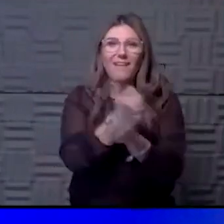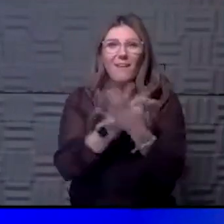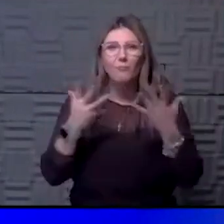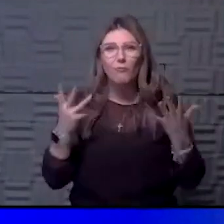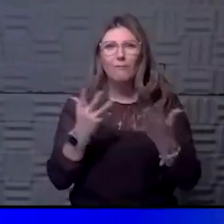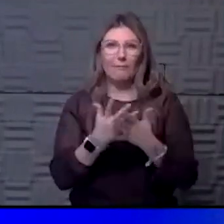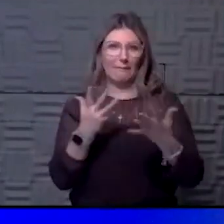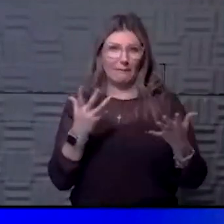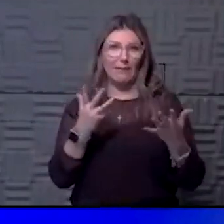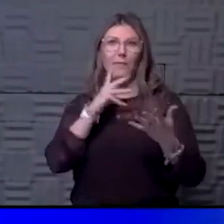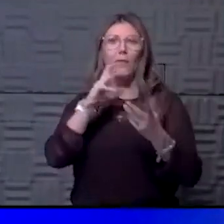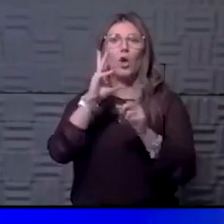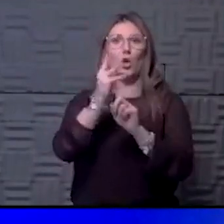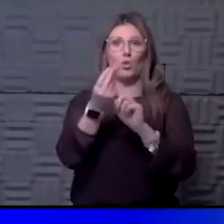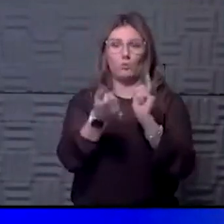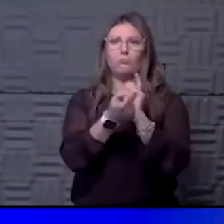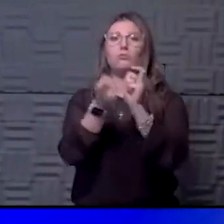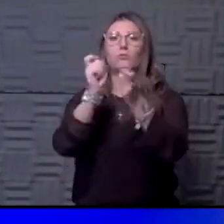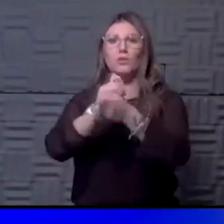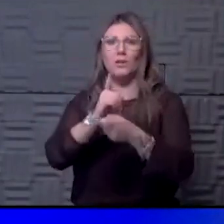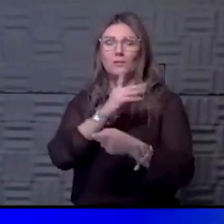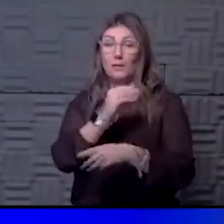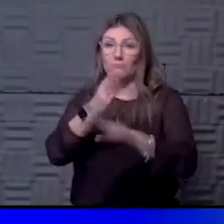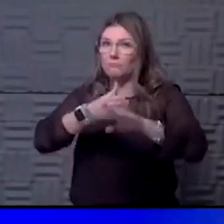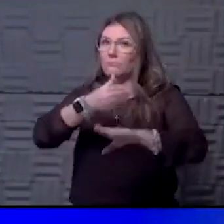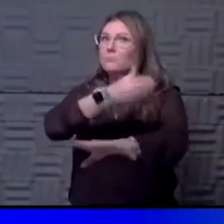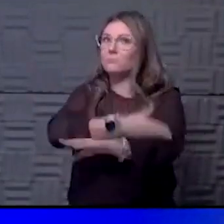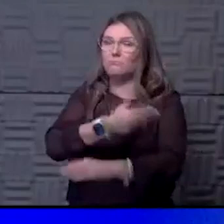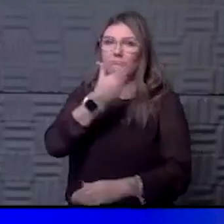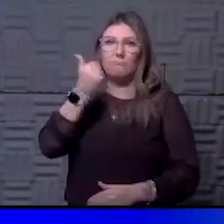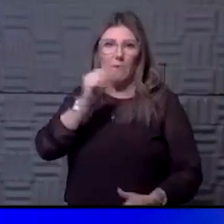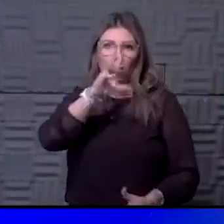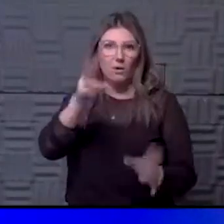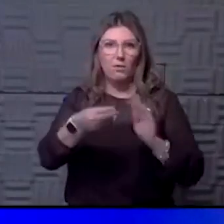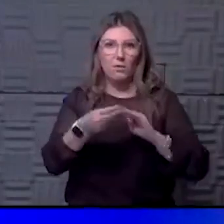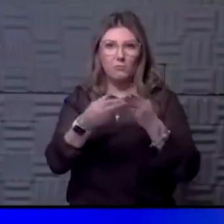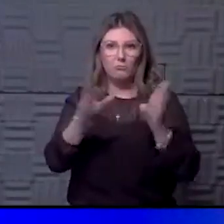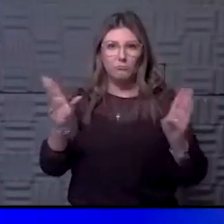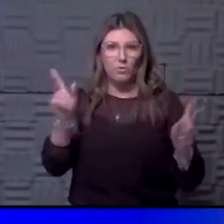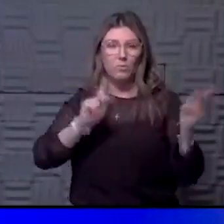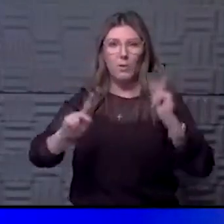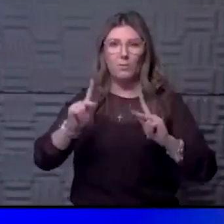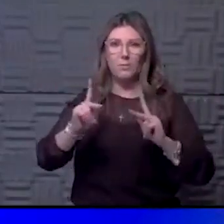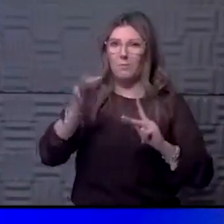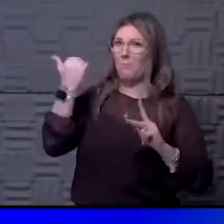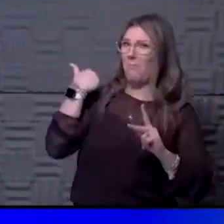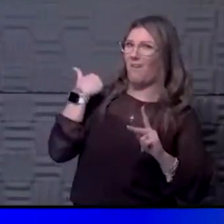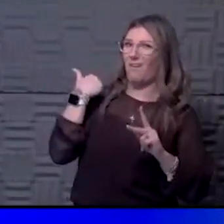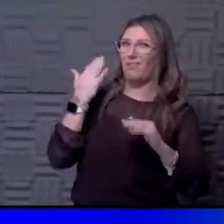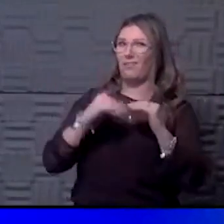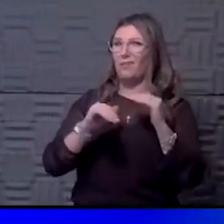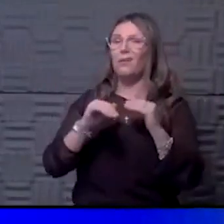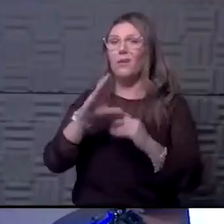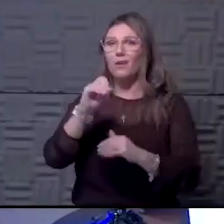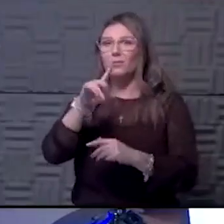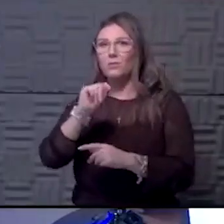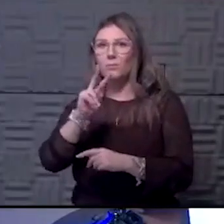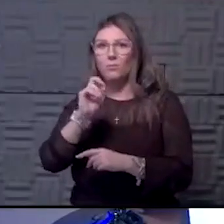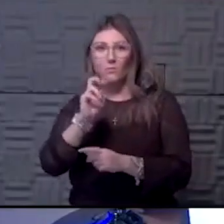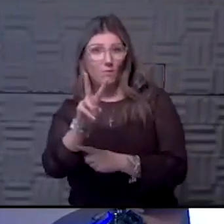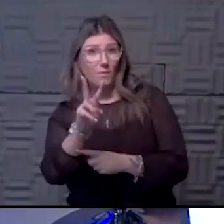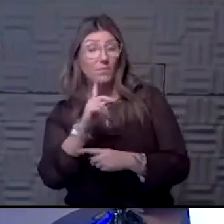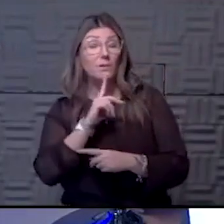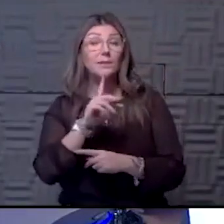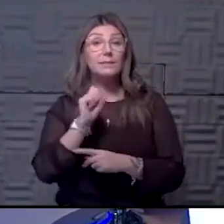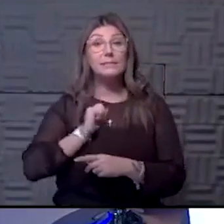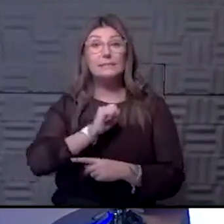culture has evolved, and we are doing much better now overall as a general population than we were in October, November. Senator, what do you